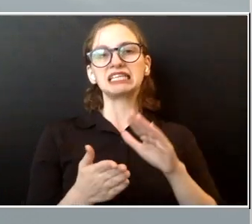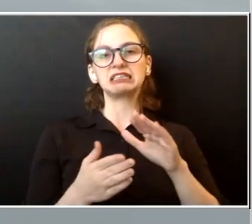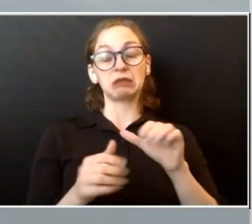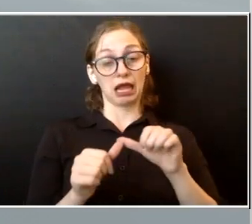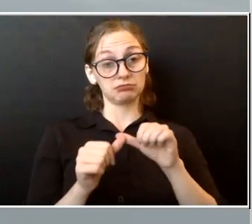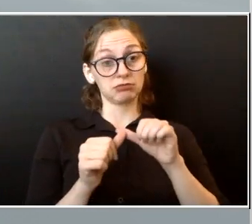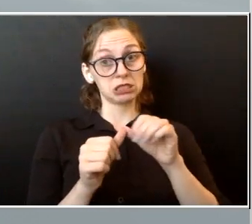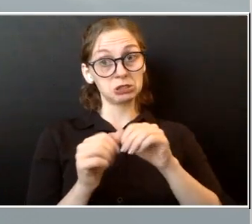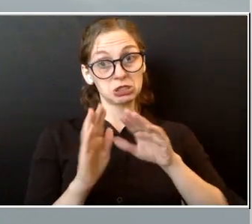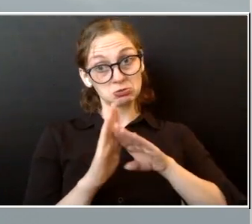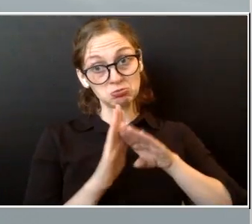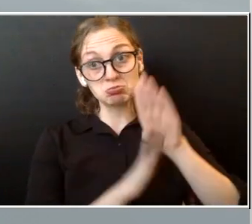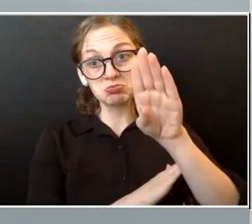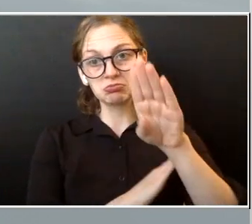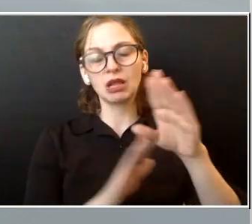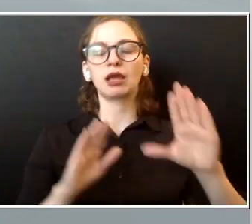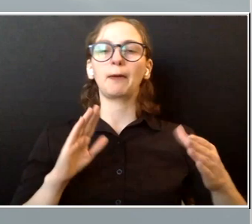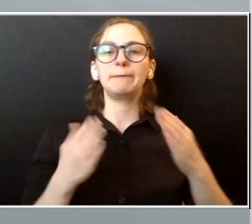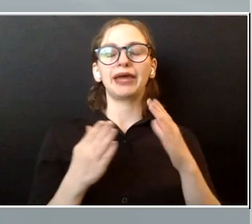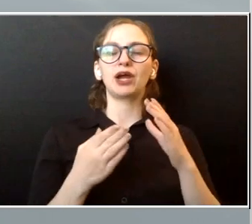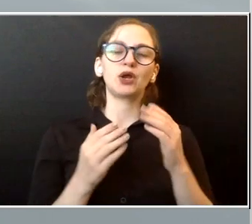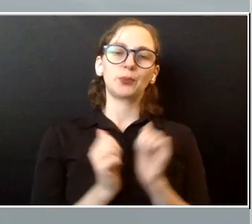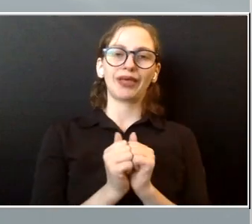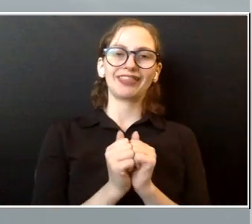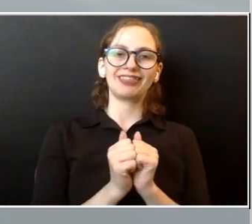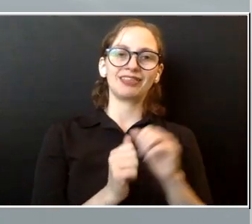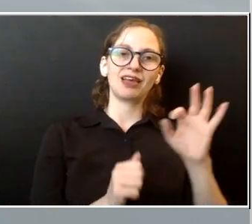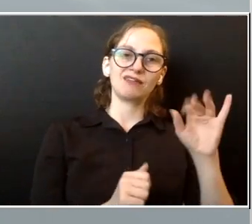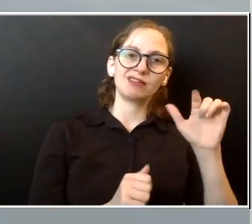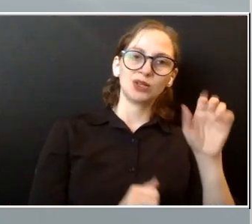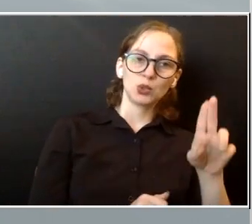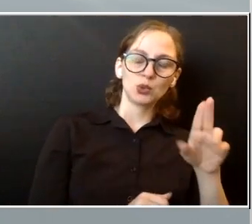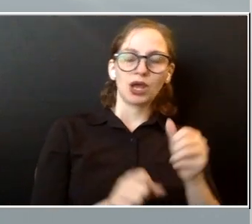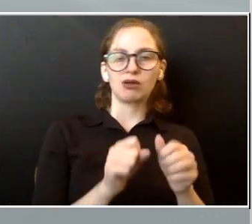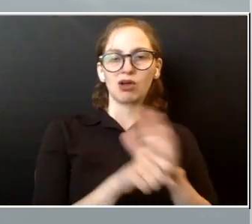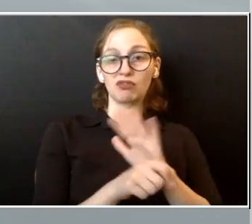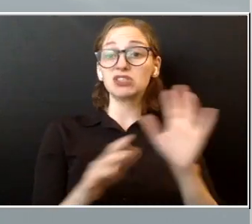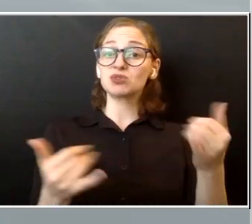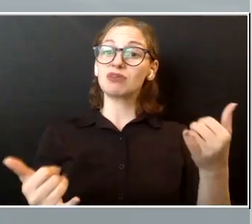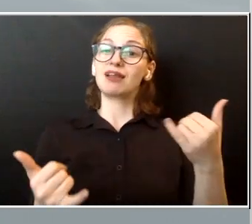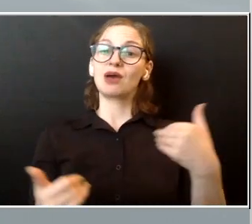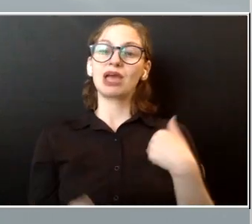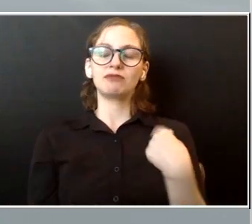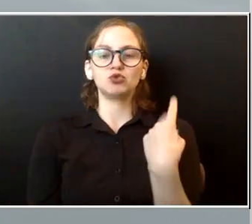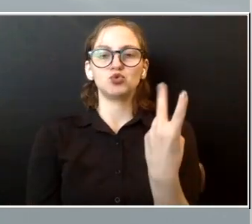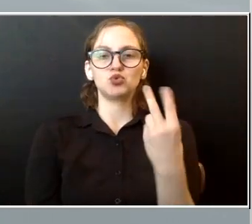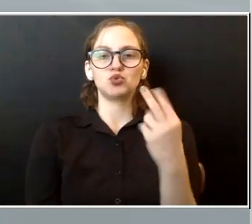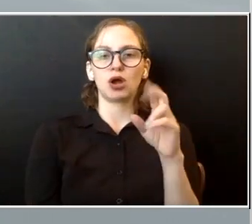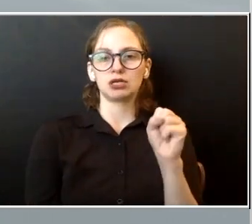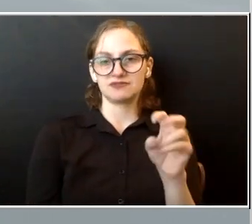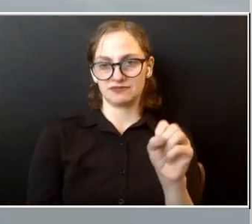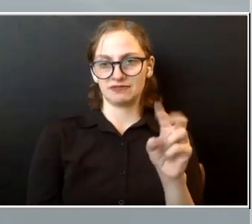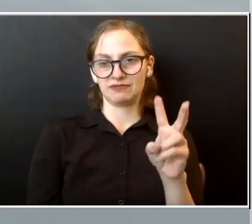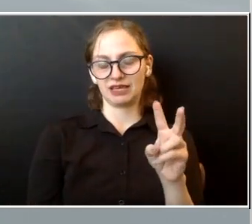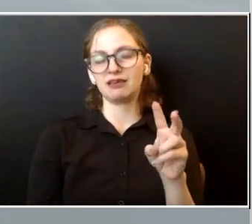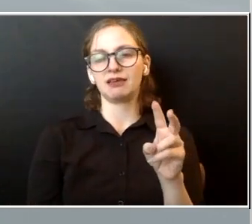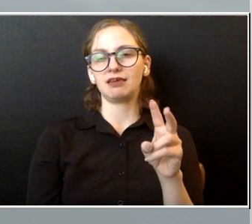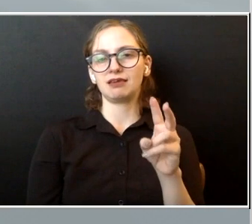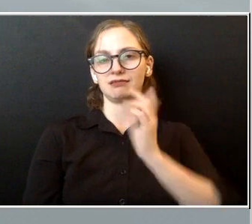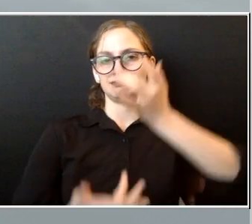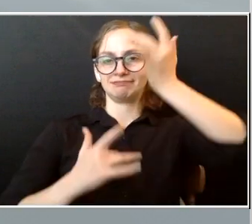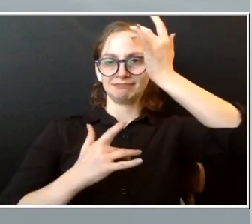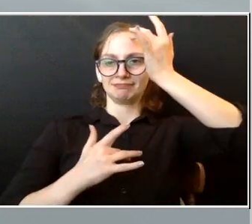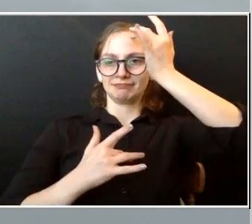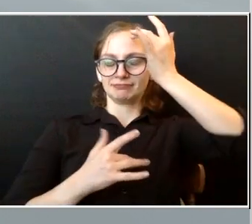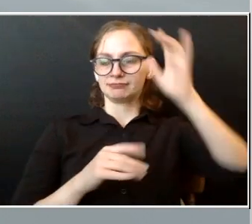with influenza and COVID as well. So right now there are 2 RSV infections hospitalized here